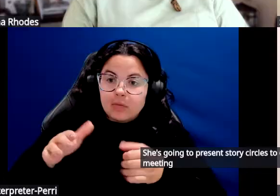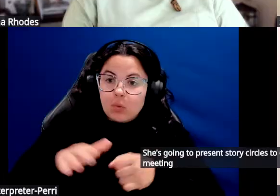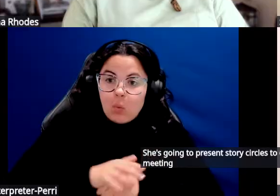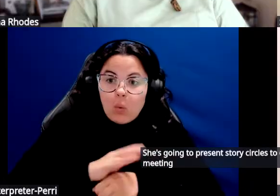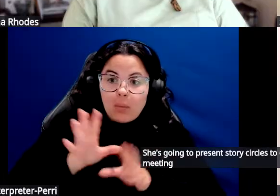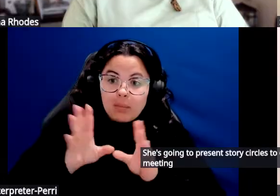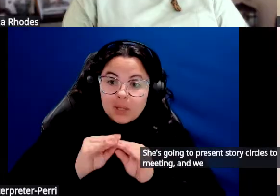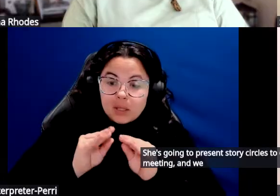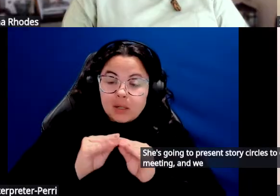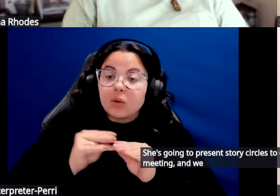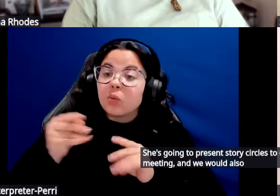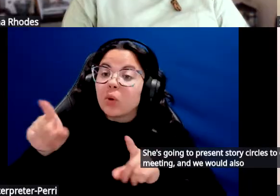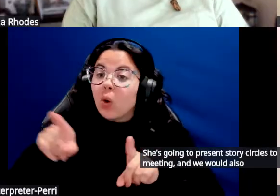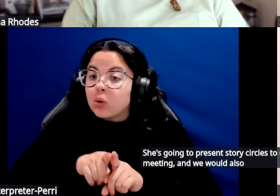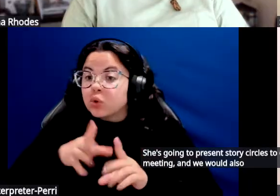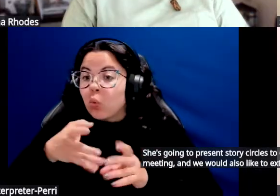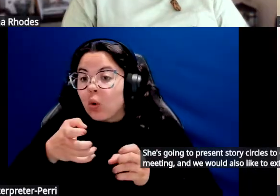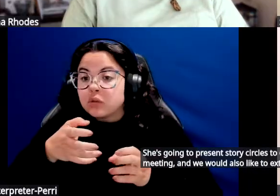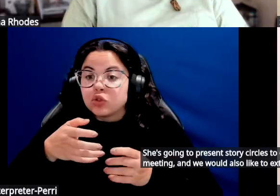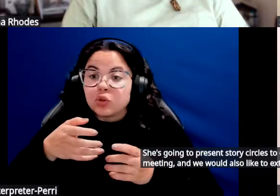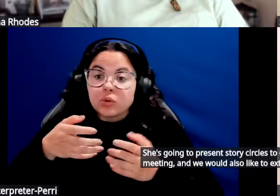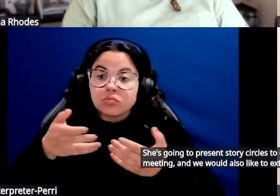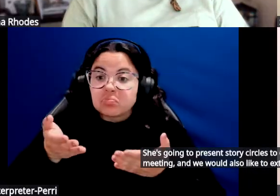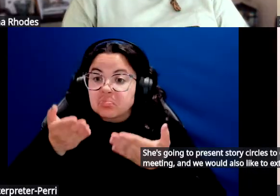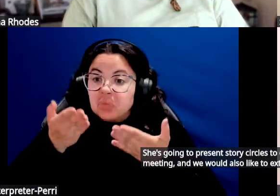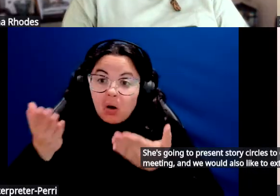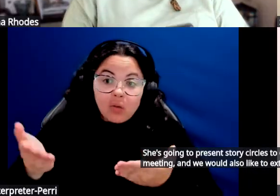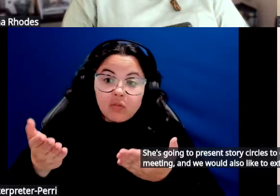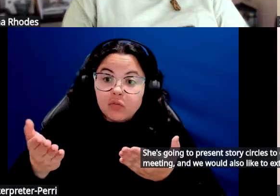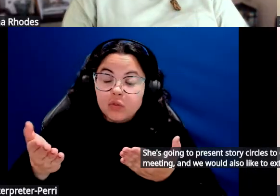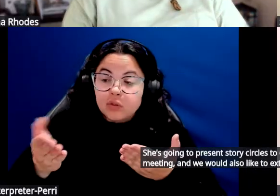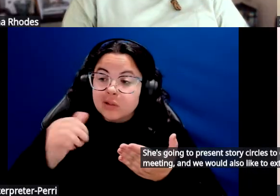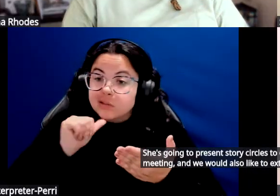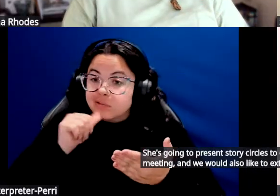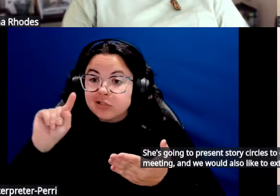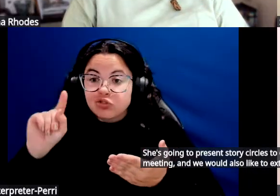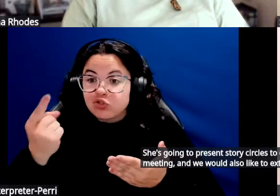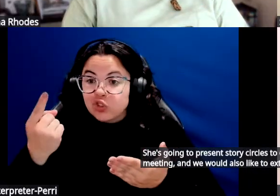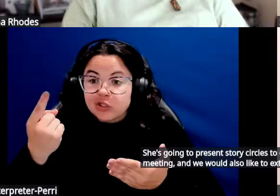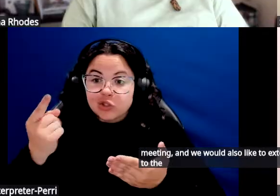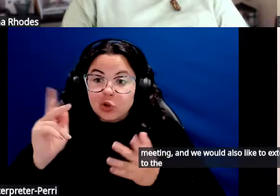we would also like to extend the offer of story circles, not just to